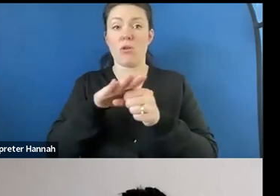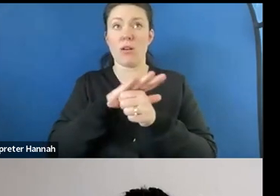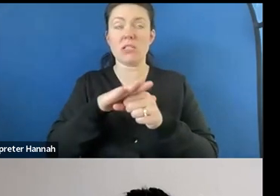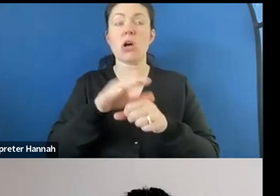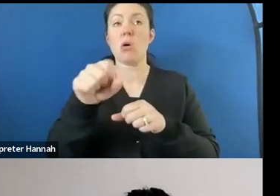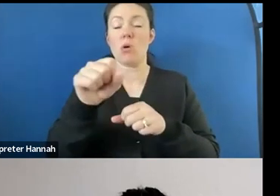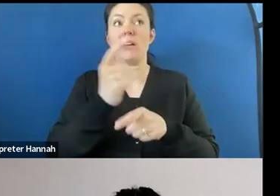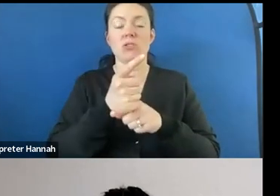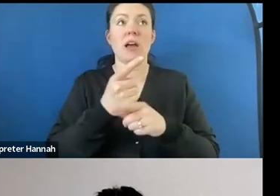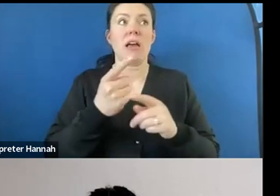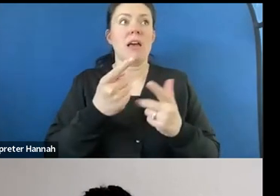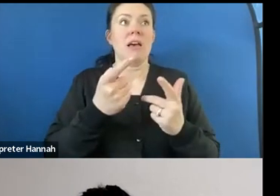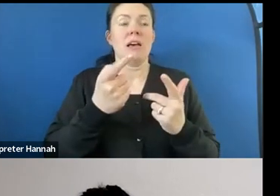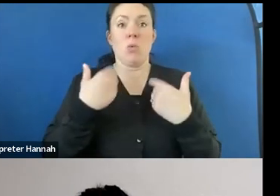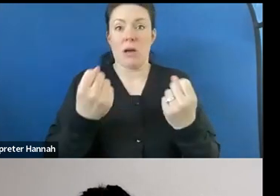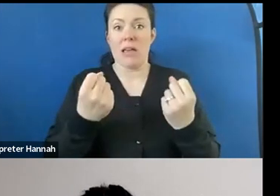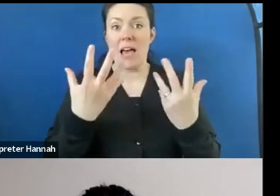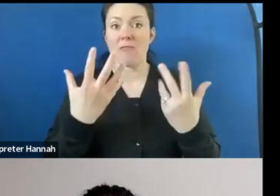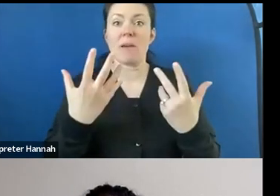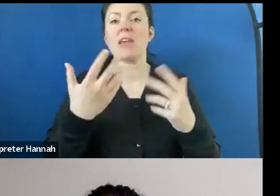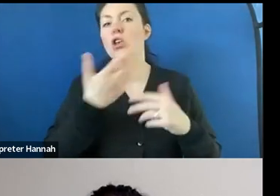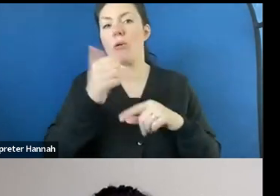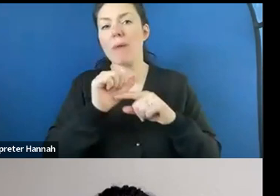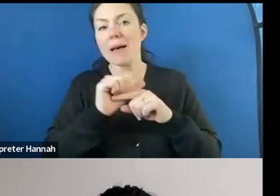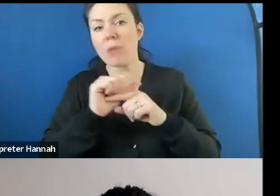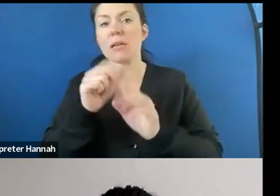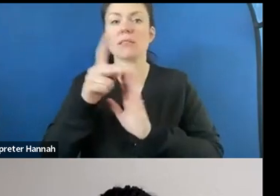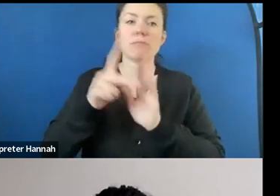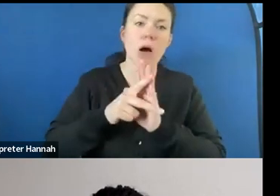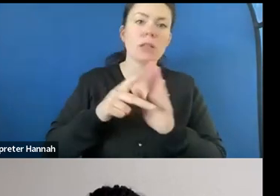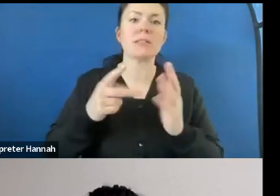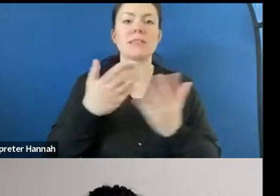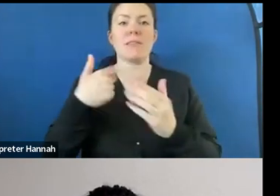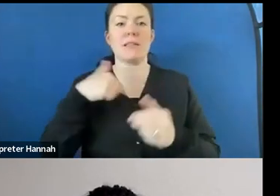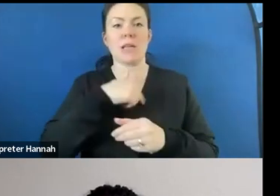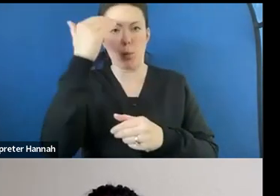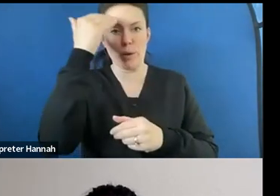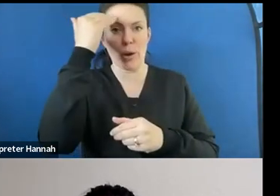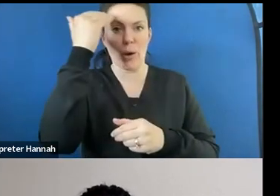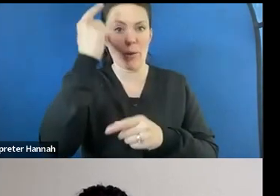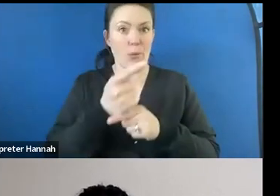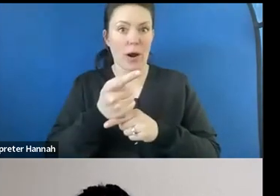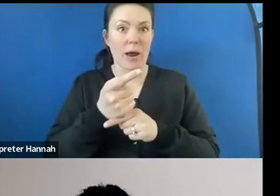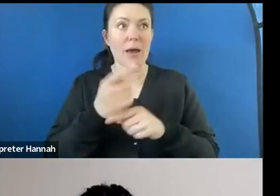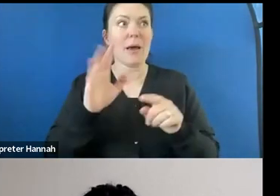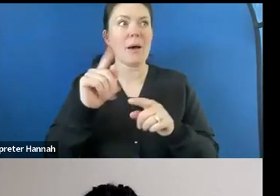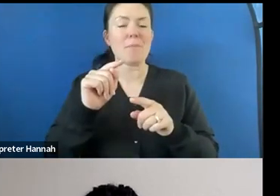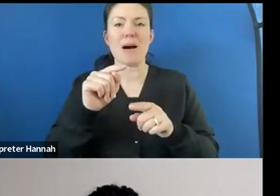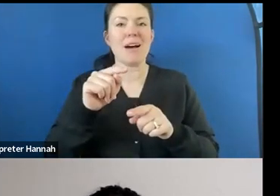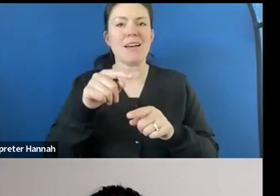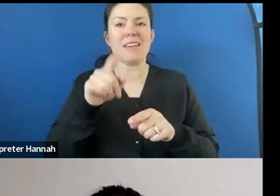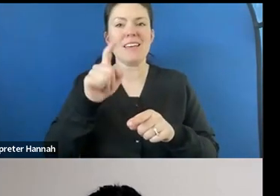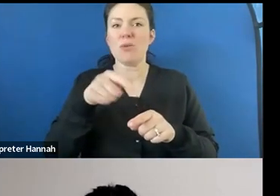ways, because yes, while there are so many, you know, best practices, promising practices, things that we know, when it comes down to it, it's going to have to be